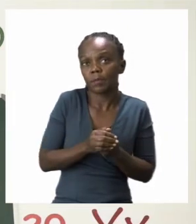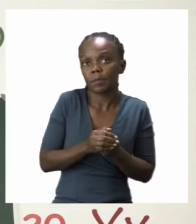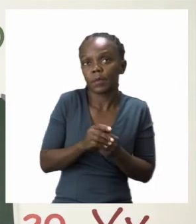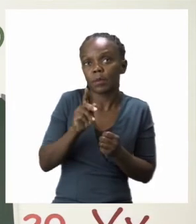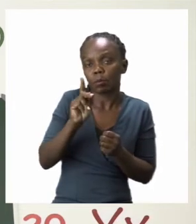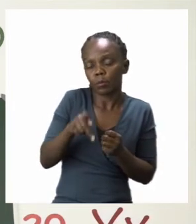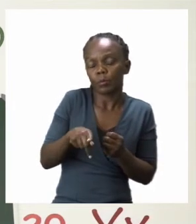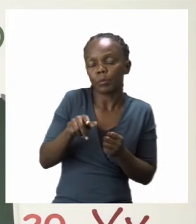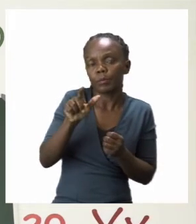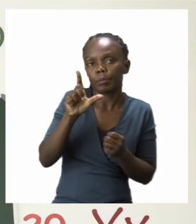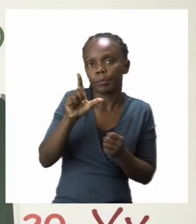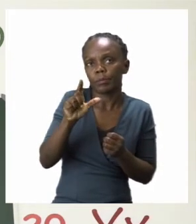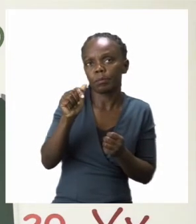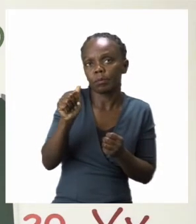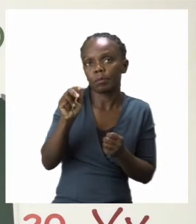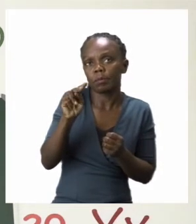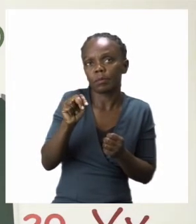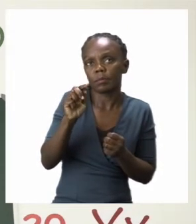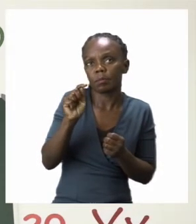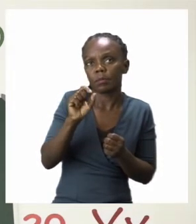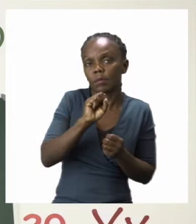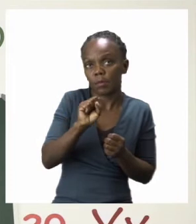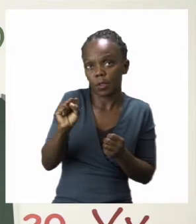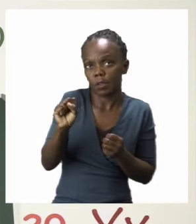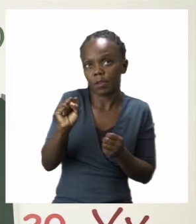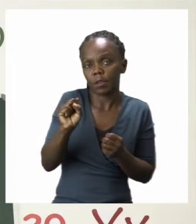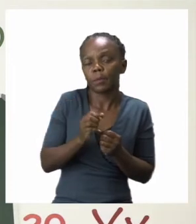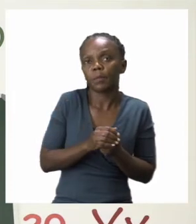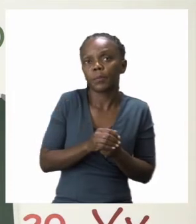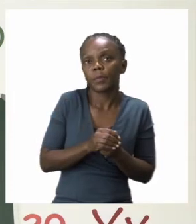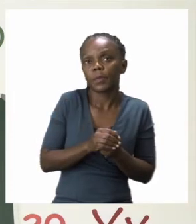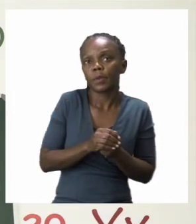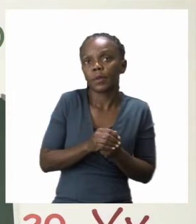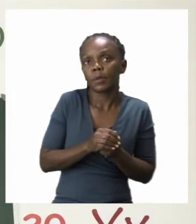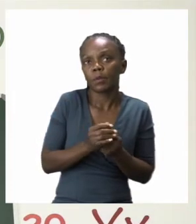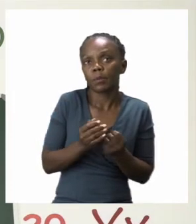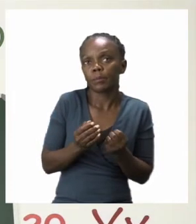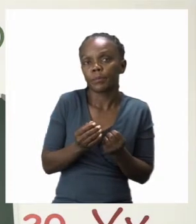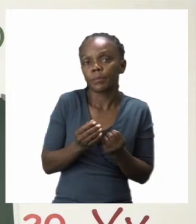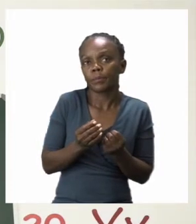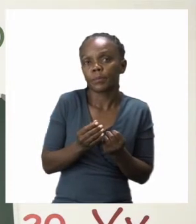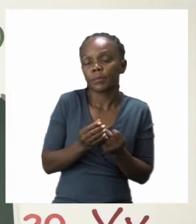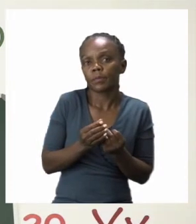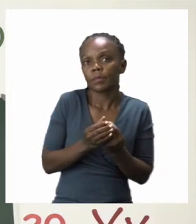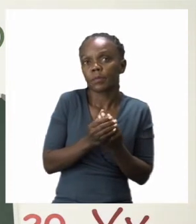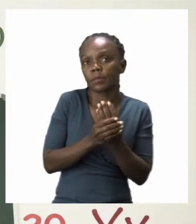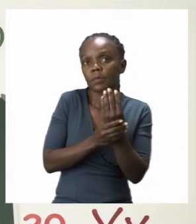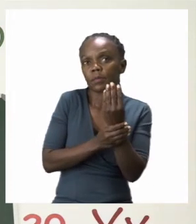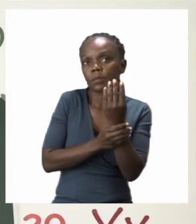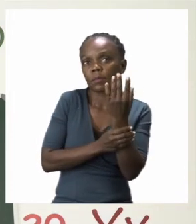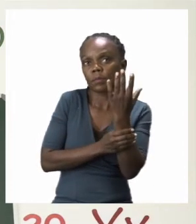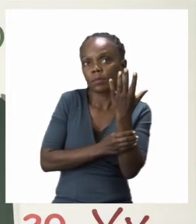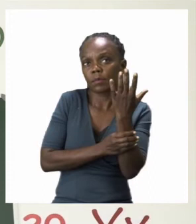plants. Plants. Can you see the P in